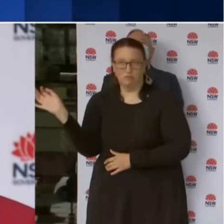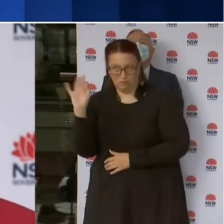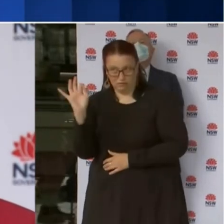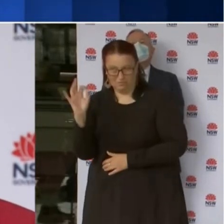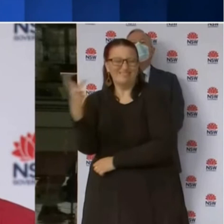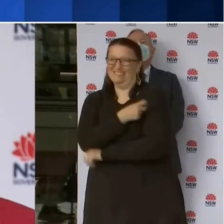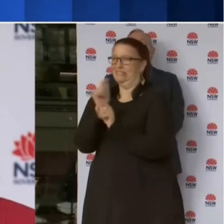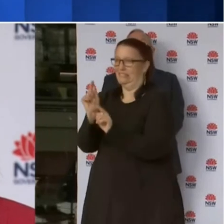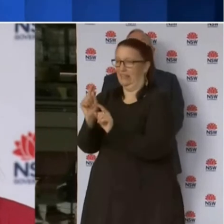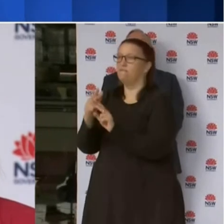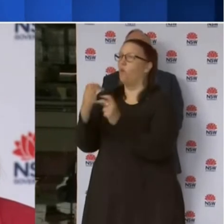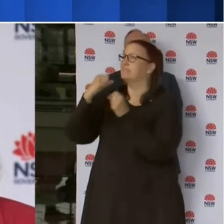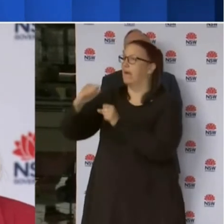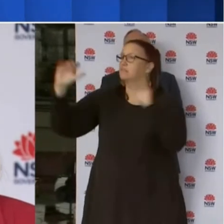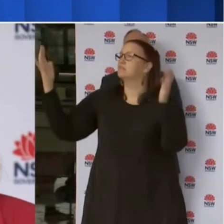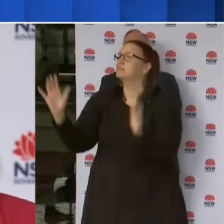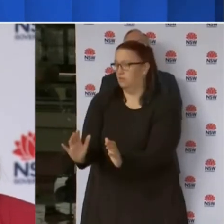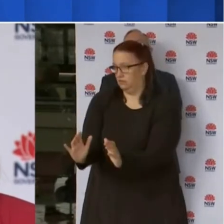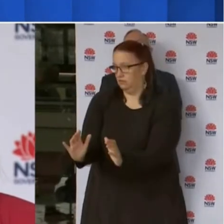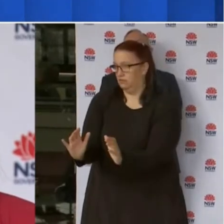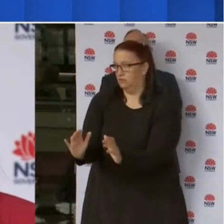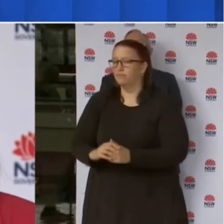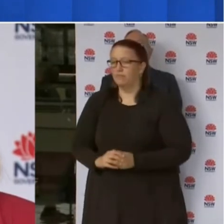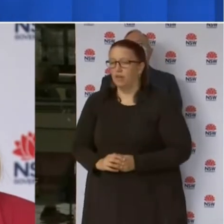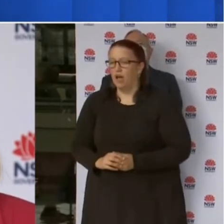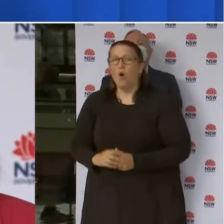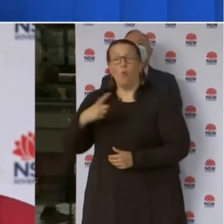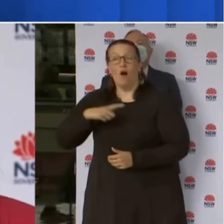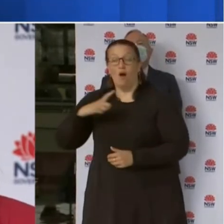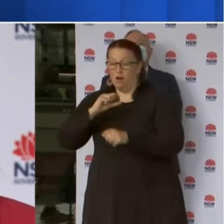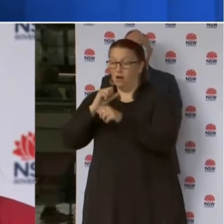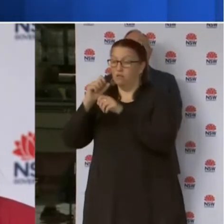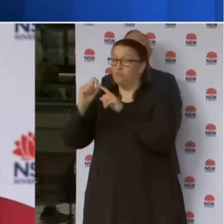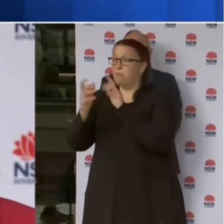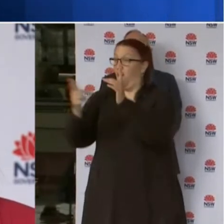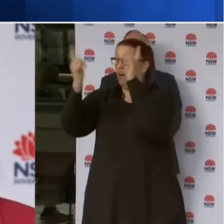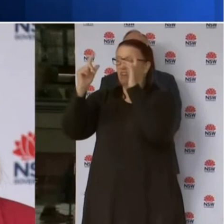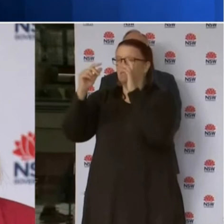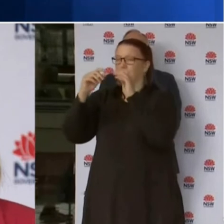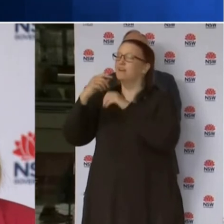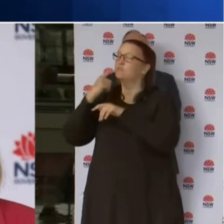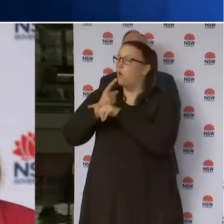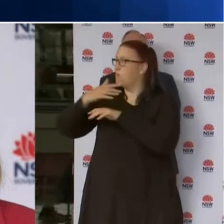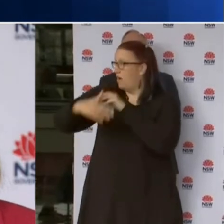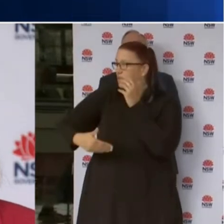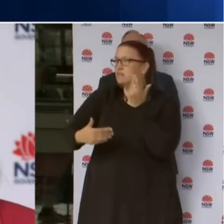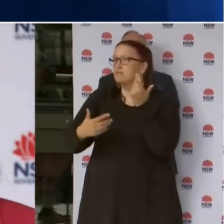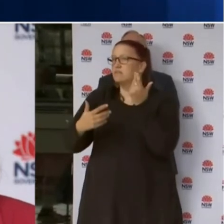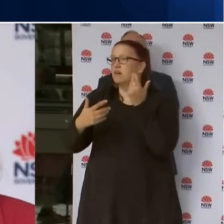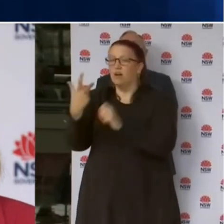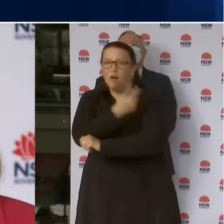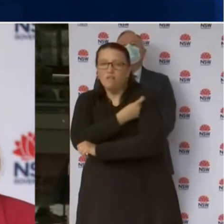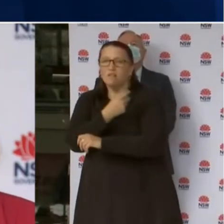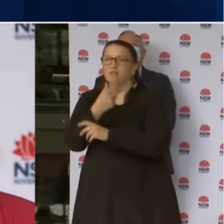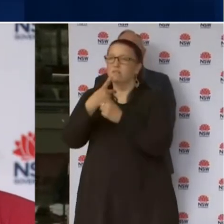most vulnerable in our community. So the vaccines are very effective at stopping hospitalisations